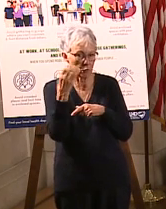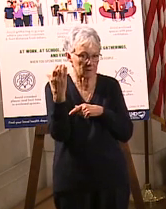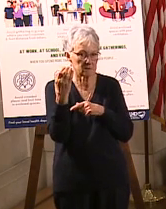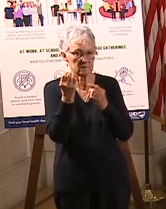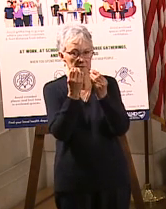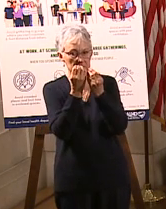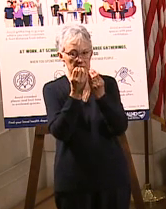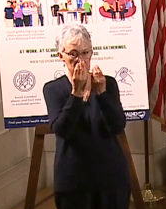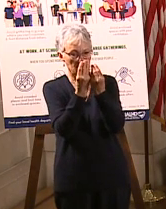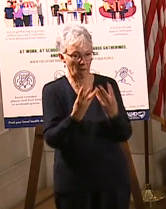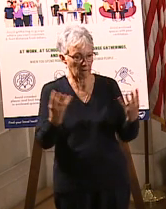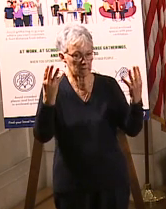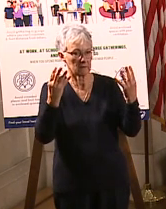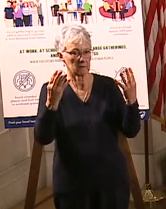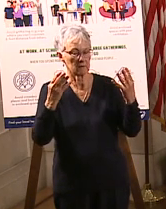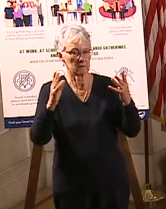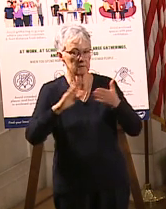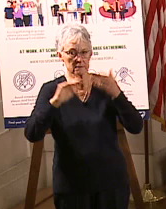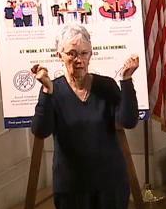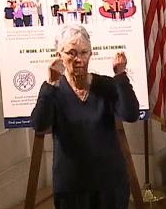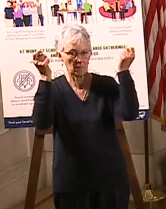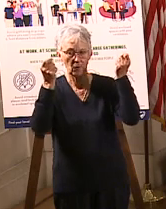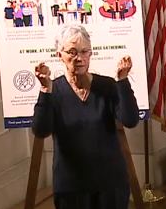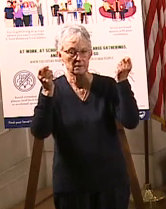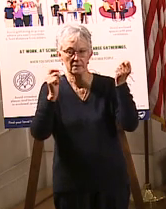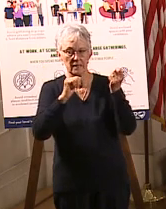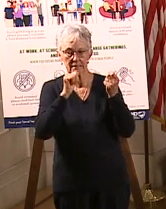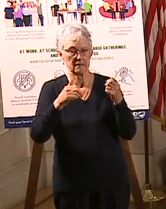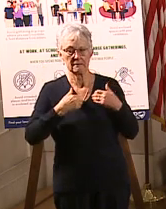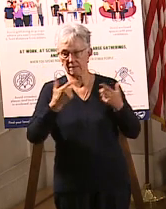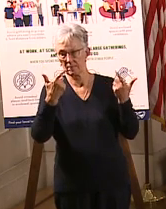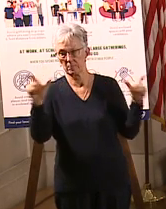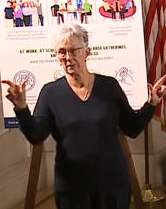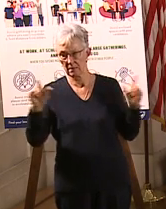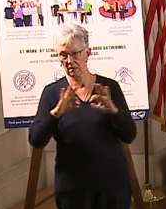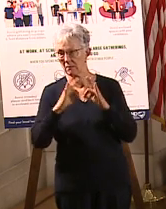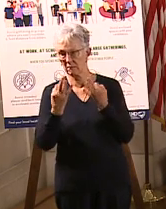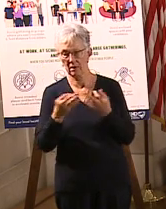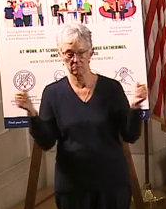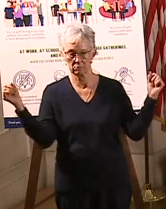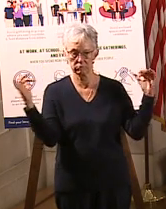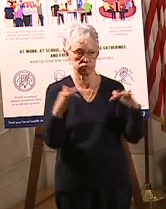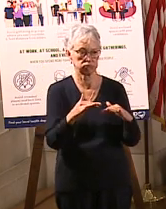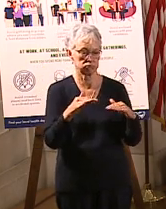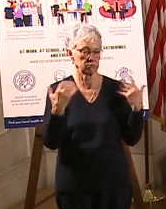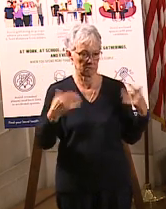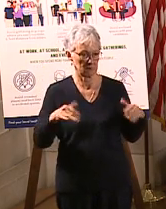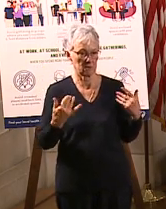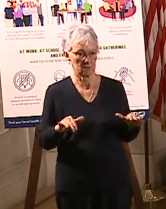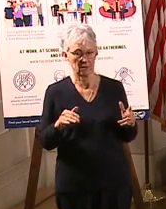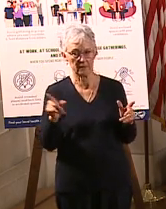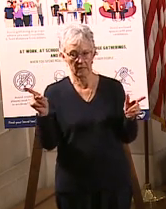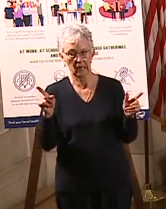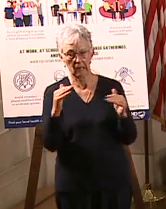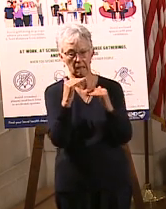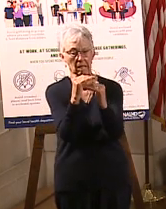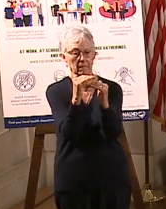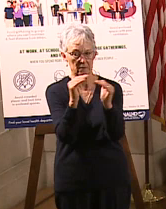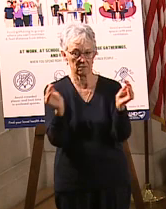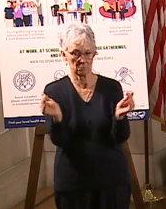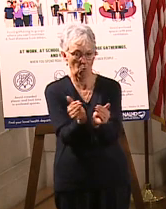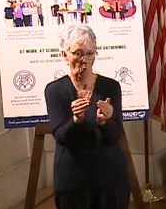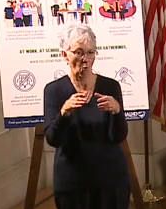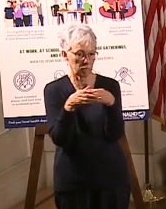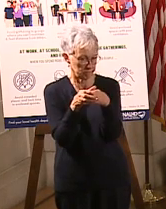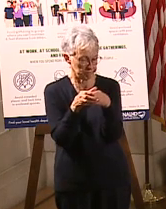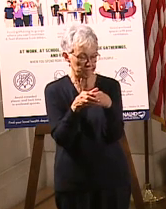other people did the same thing as well. And again, just want to ask Nebraskans to continue to stay focused on taking